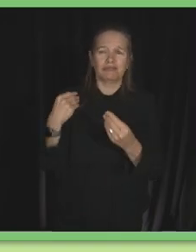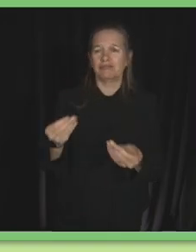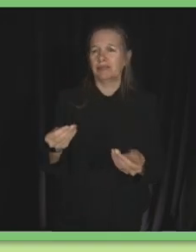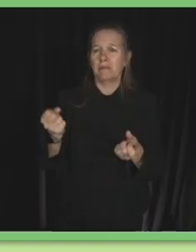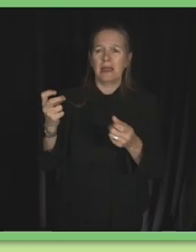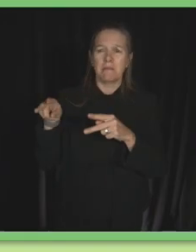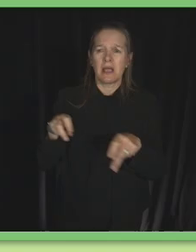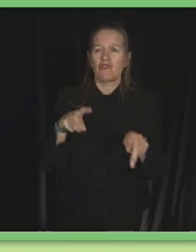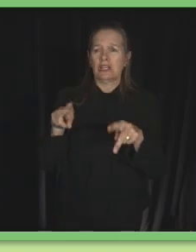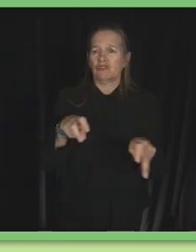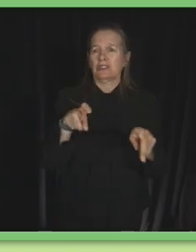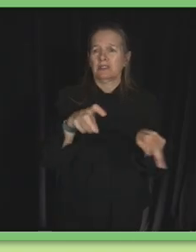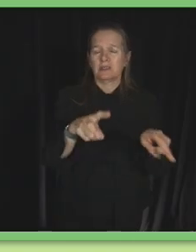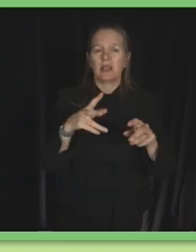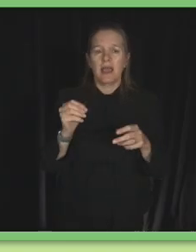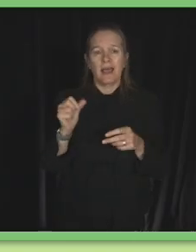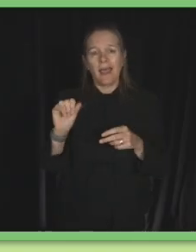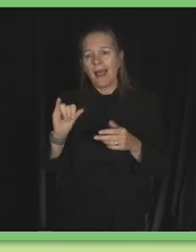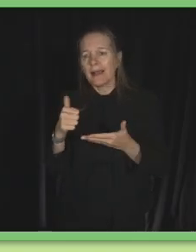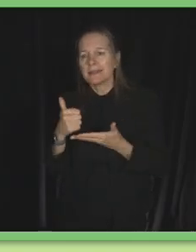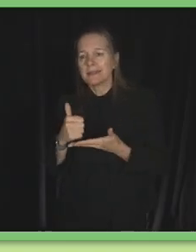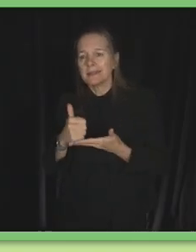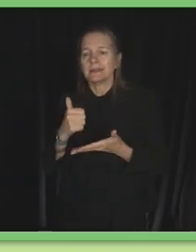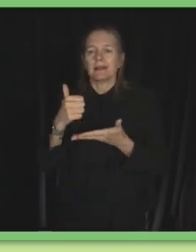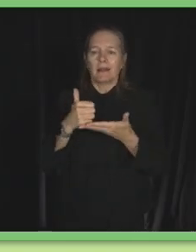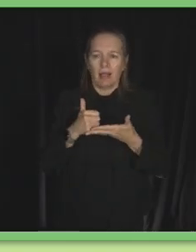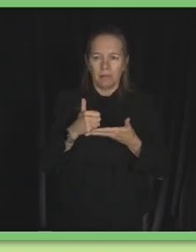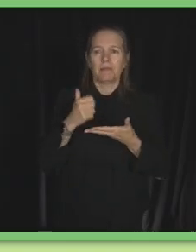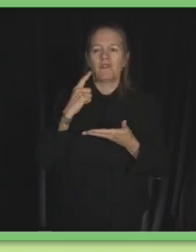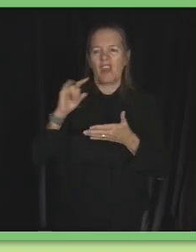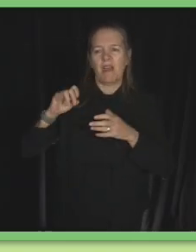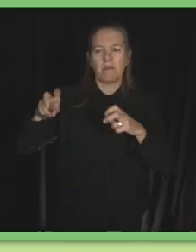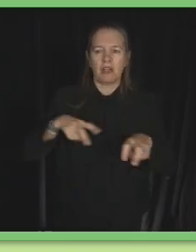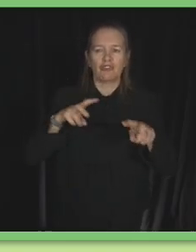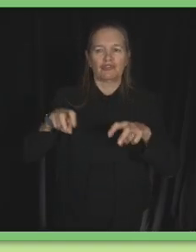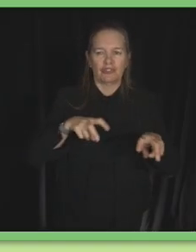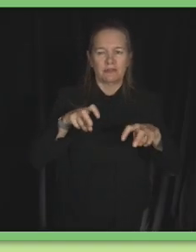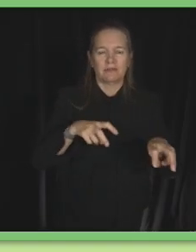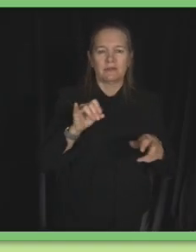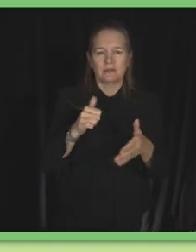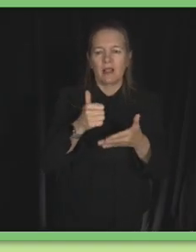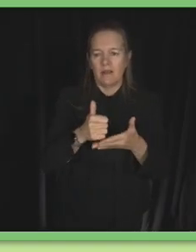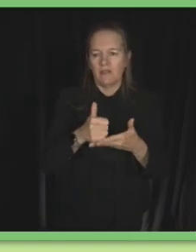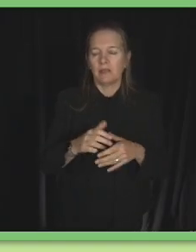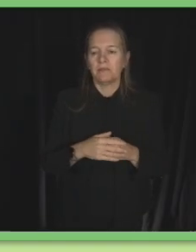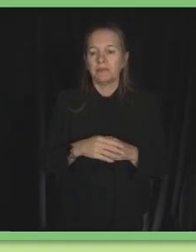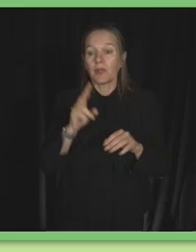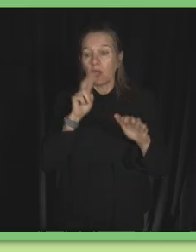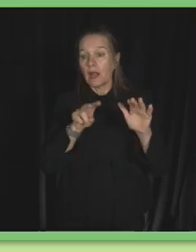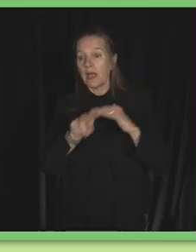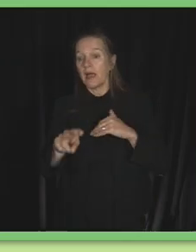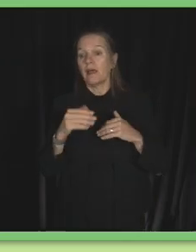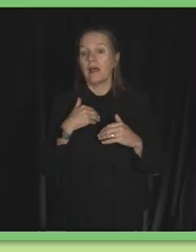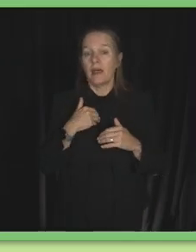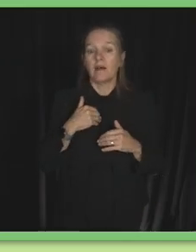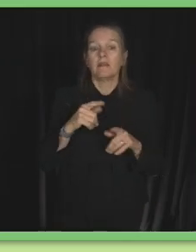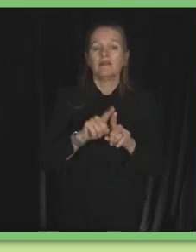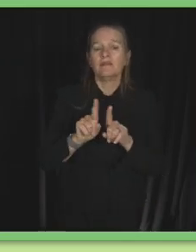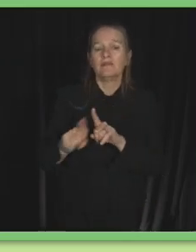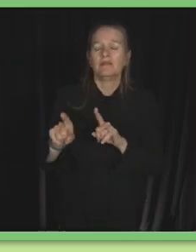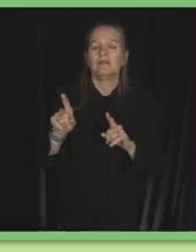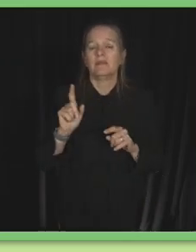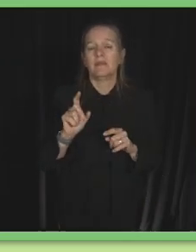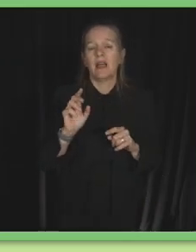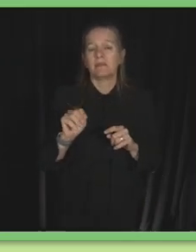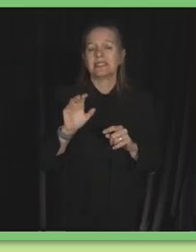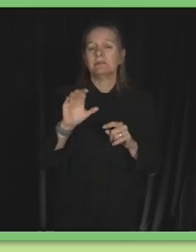backlog. And AI assistance in this front has been particularly powerful. Looking ahead, we've got MCP tools sprouting up all over